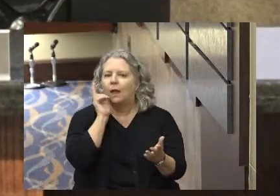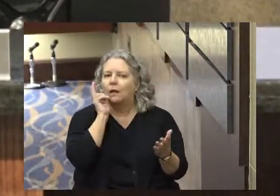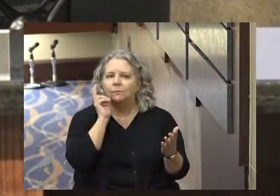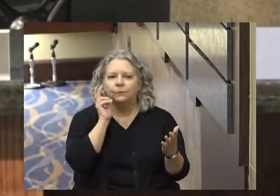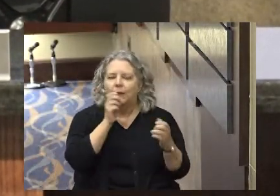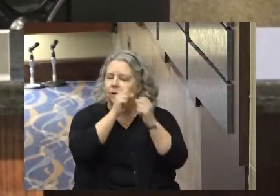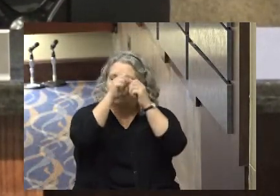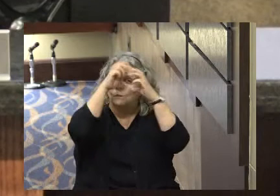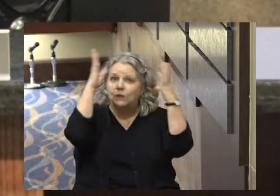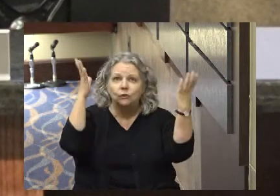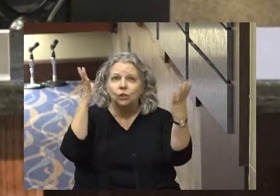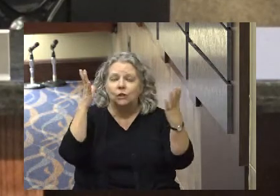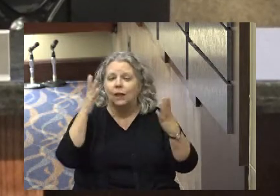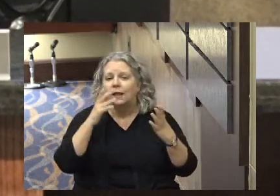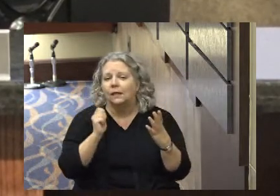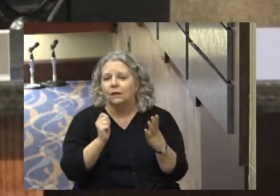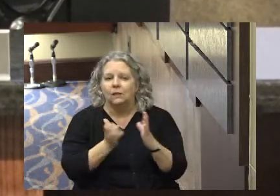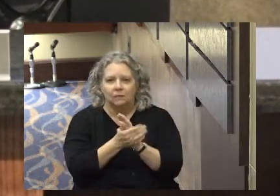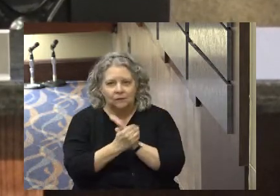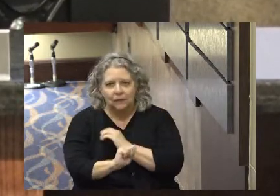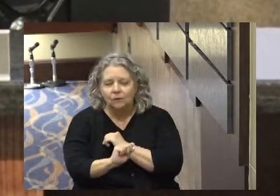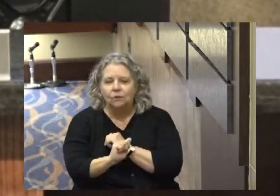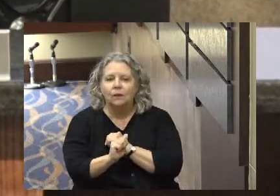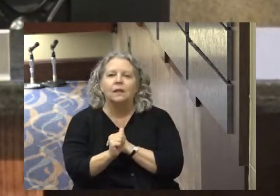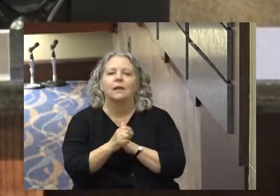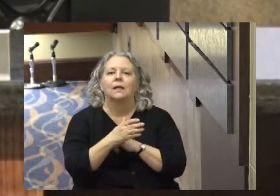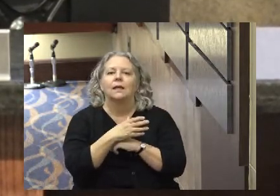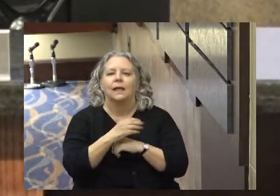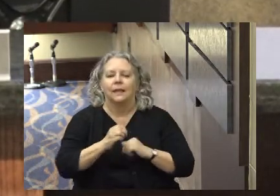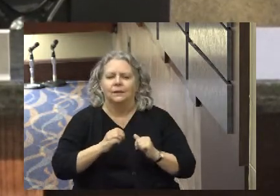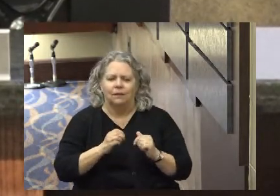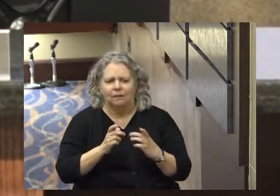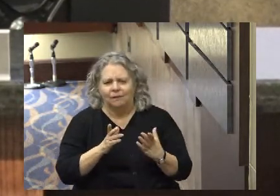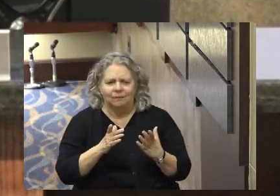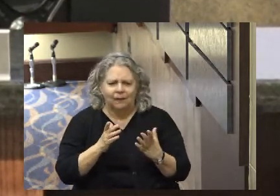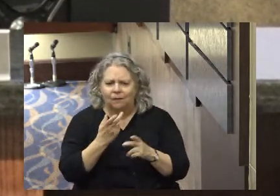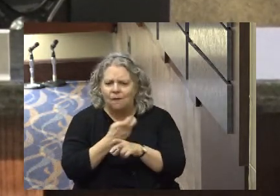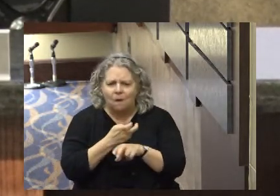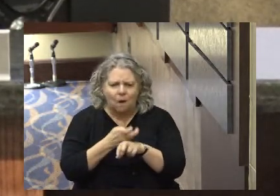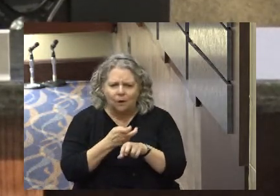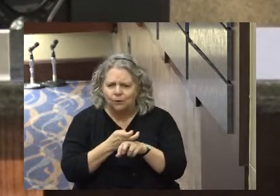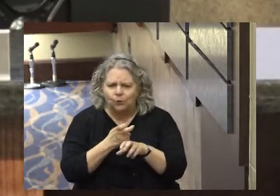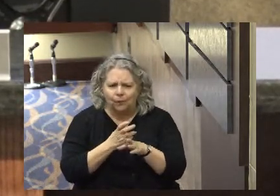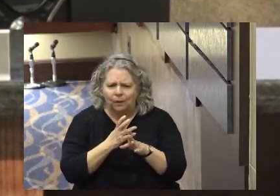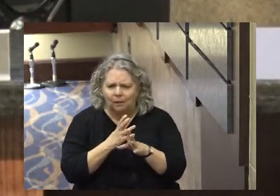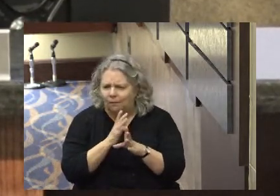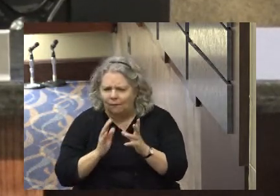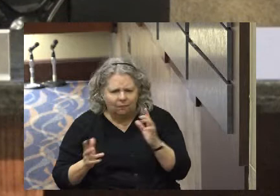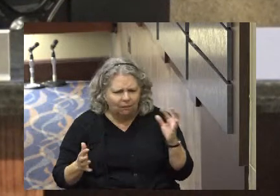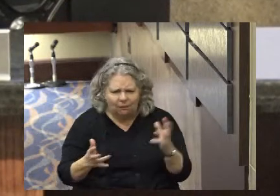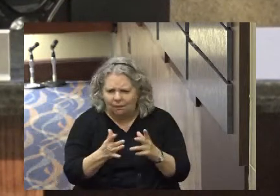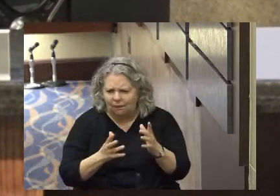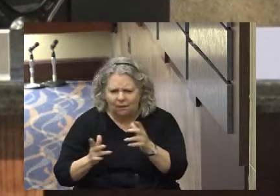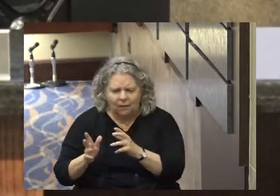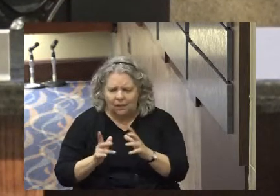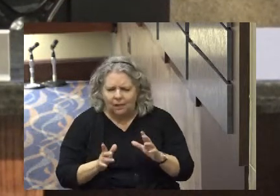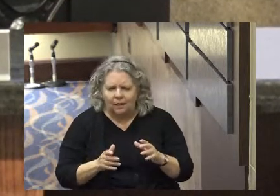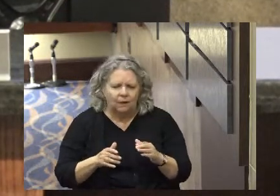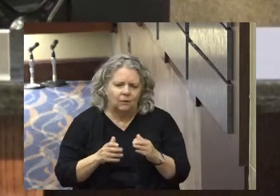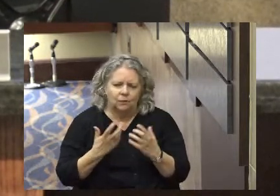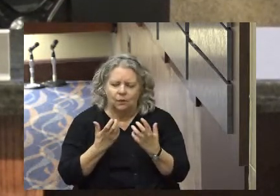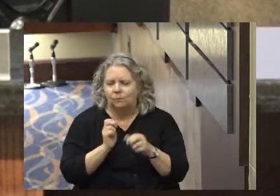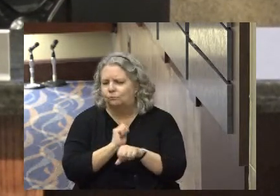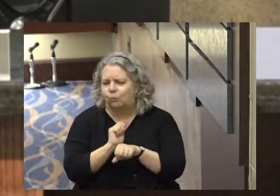to see themselves in a very complicated, complex budget. Have built an incredible team. You're pragmatic, but